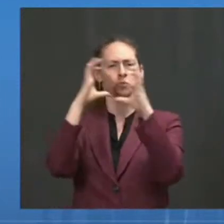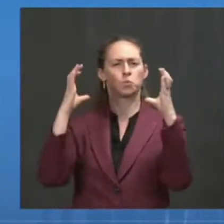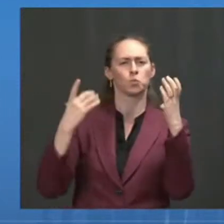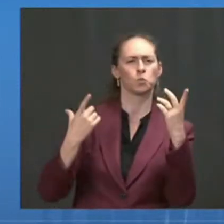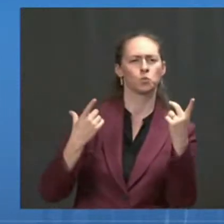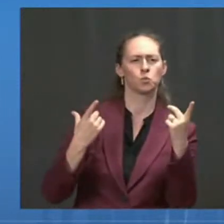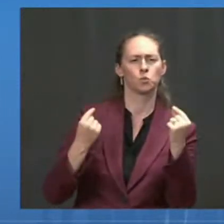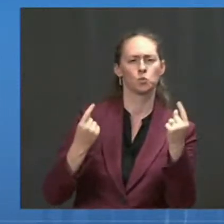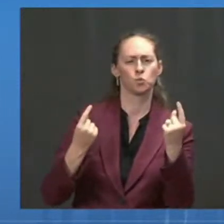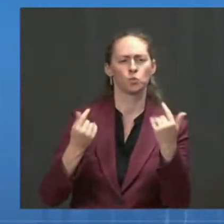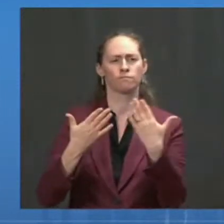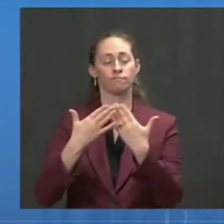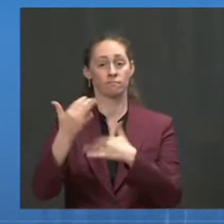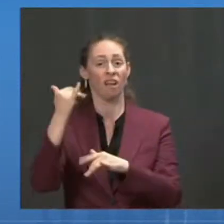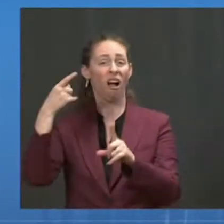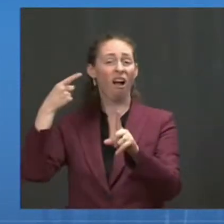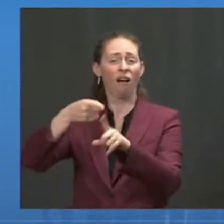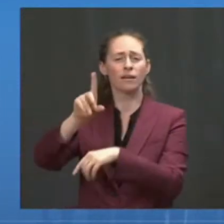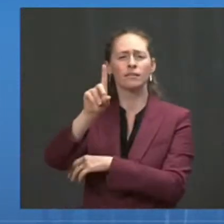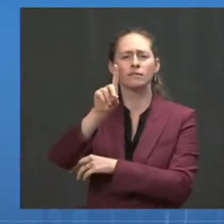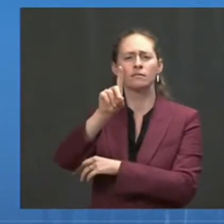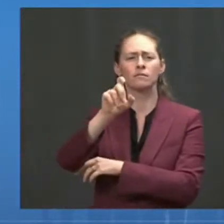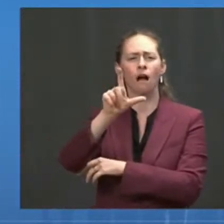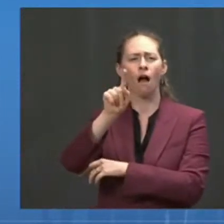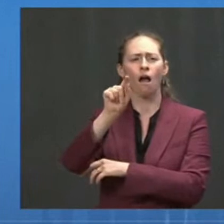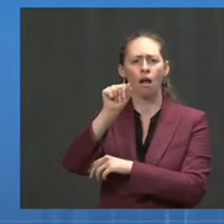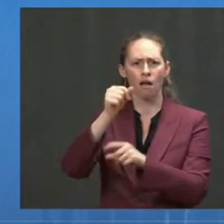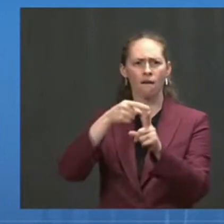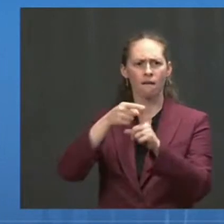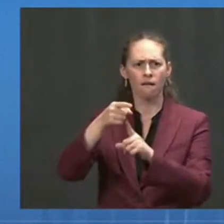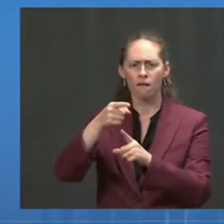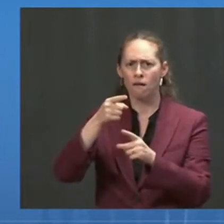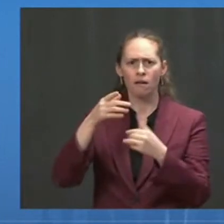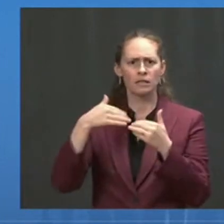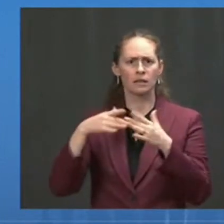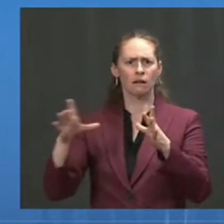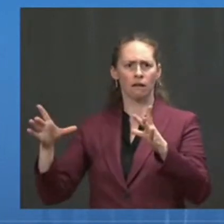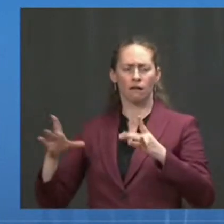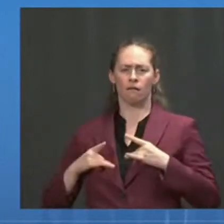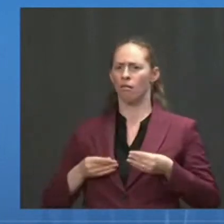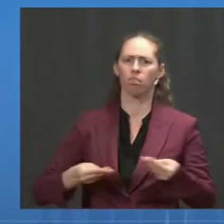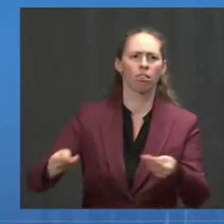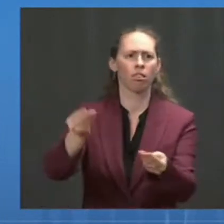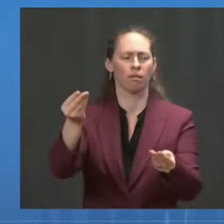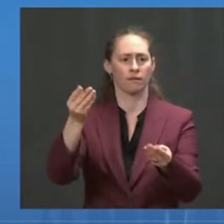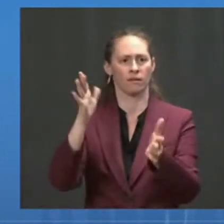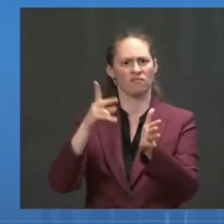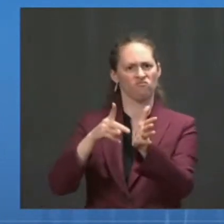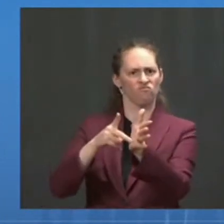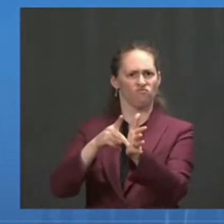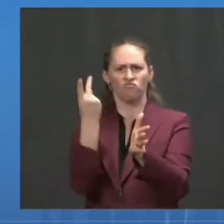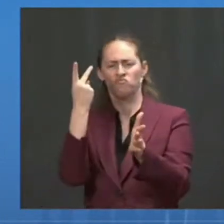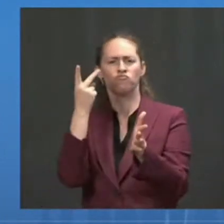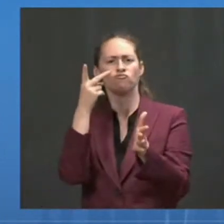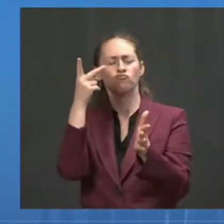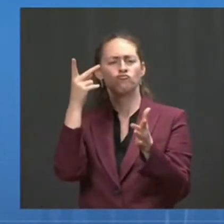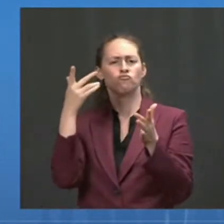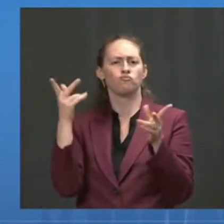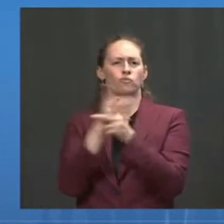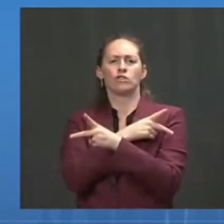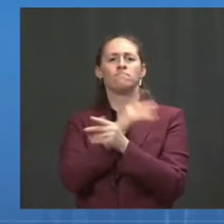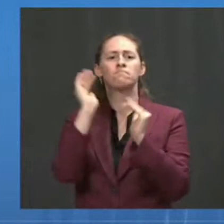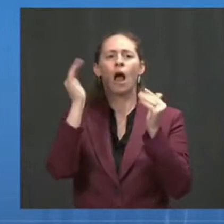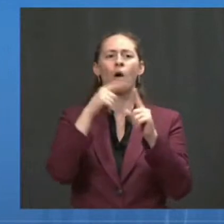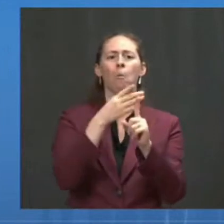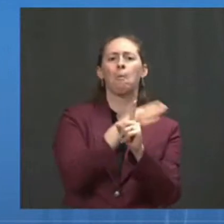greater than Alpha variant, at least 2 times as great. This makes a major difference in transmissibility. The